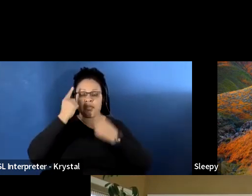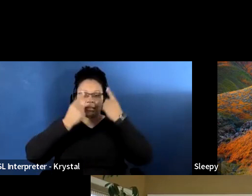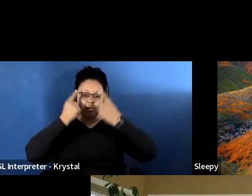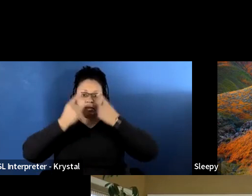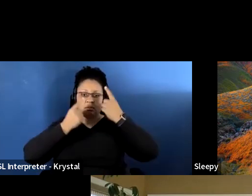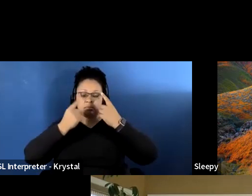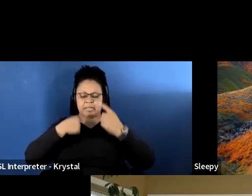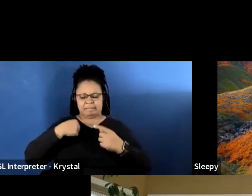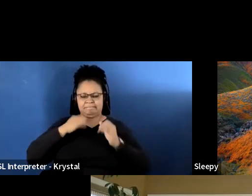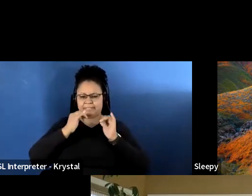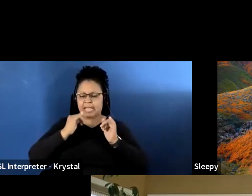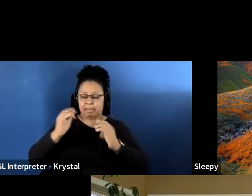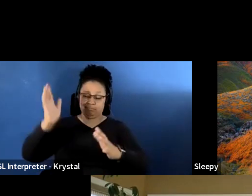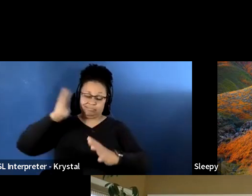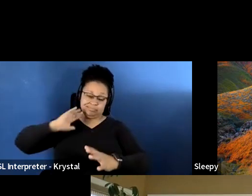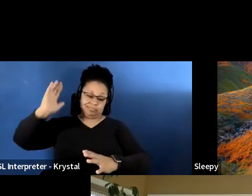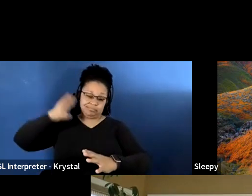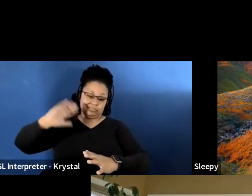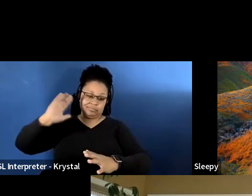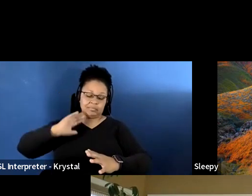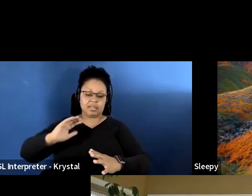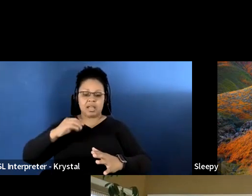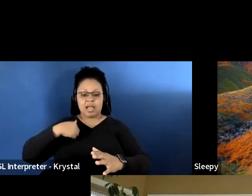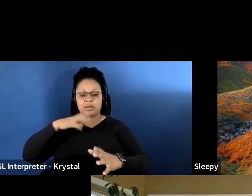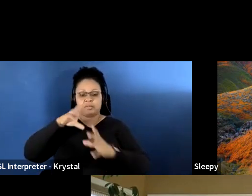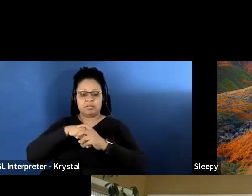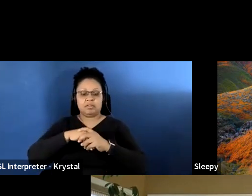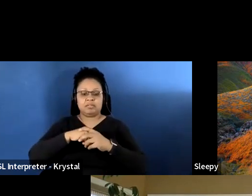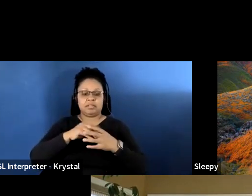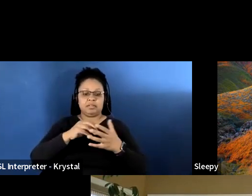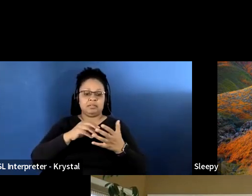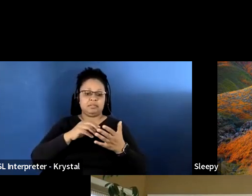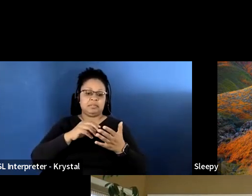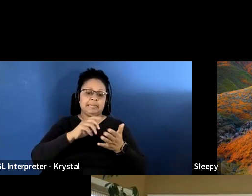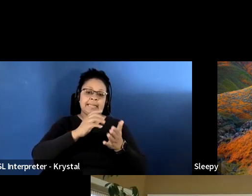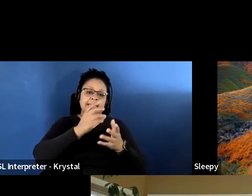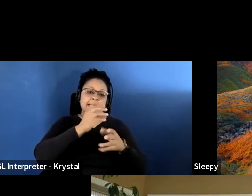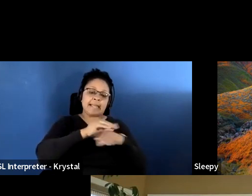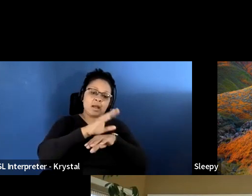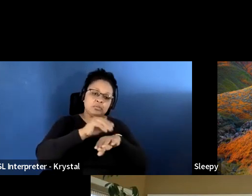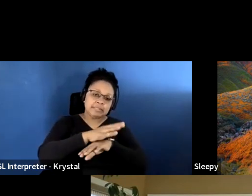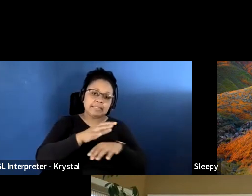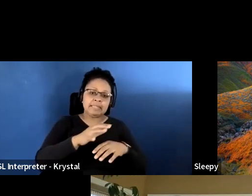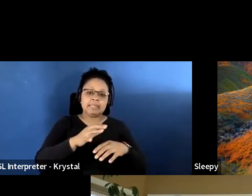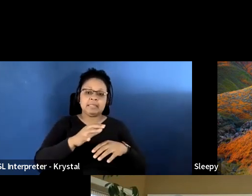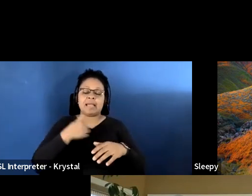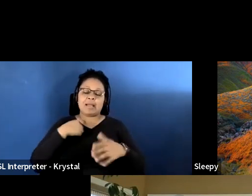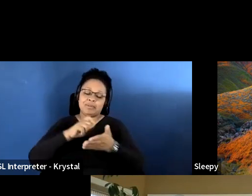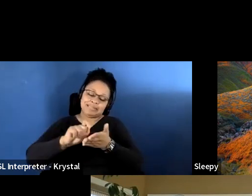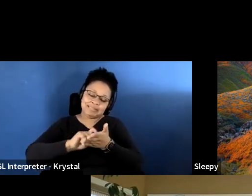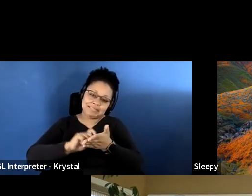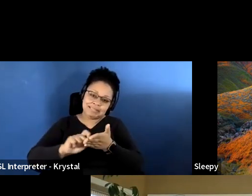time ago. I was going through some counseling, and I was journaling quite a bit to bring out some stuff